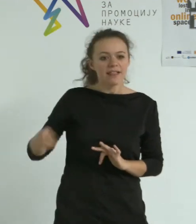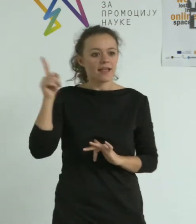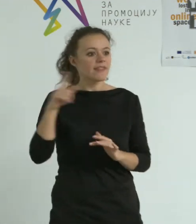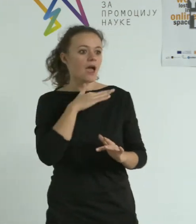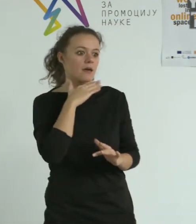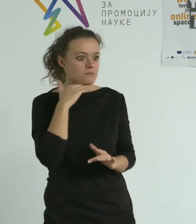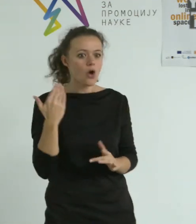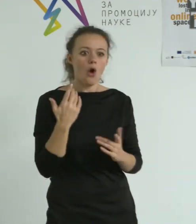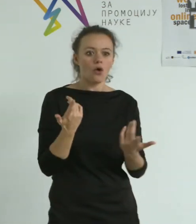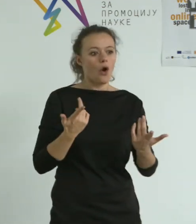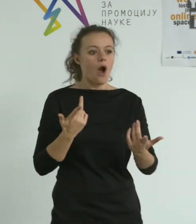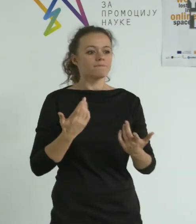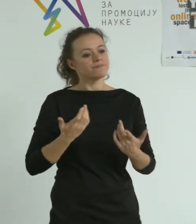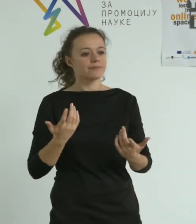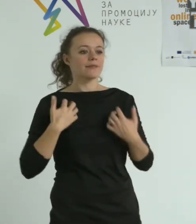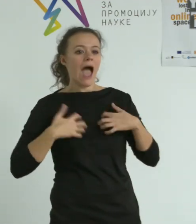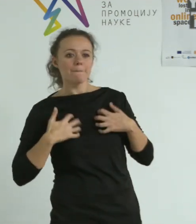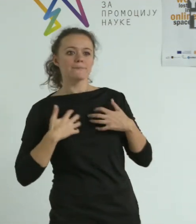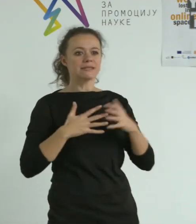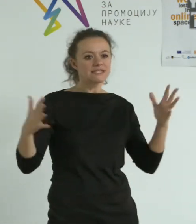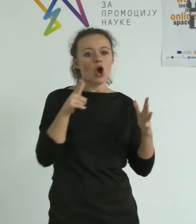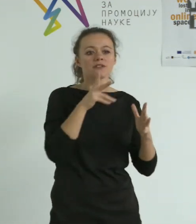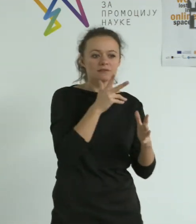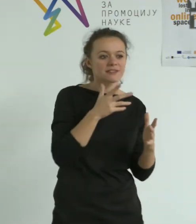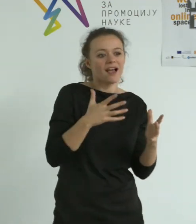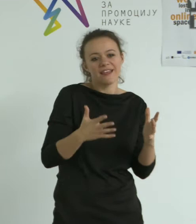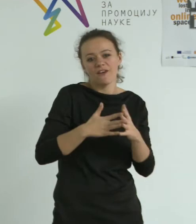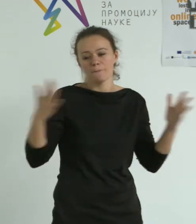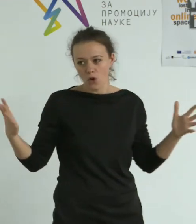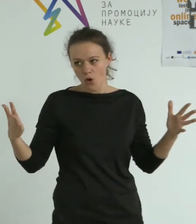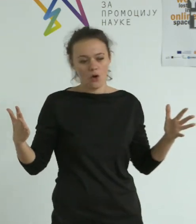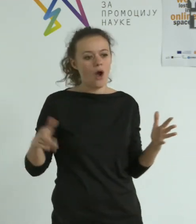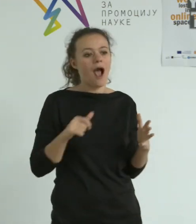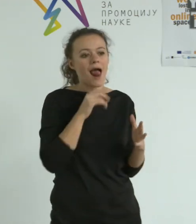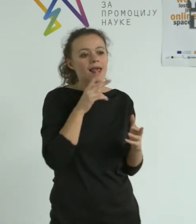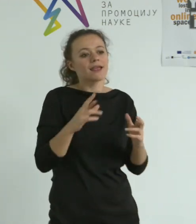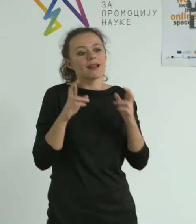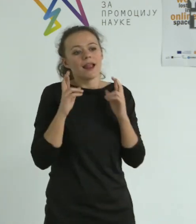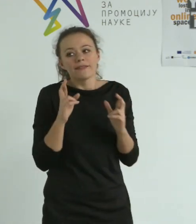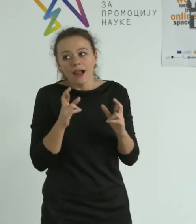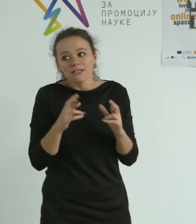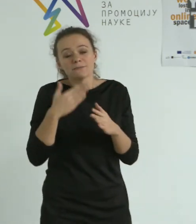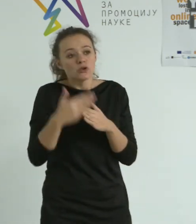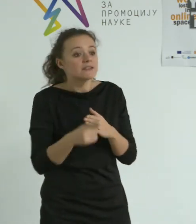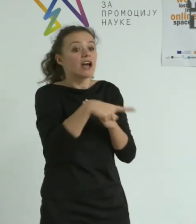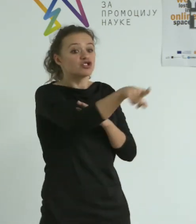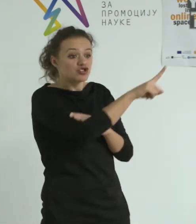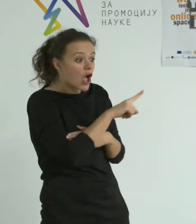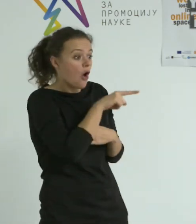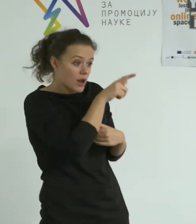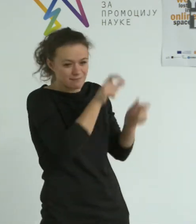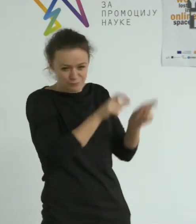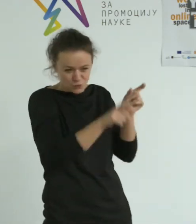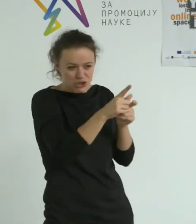It contains a lot. But we were hoping that maybe they can use